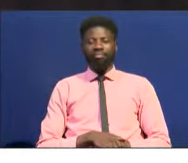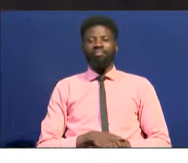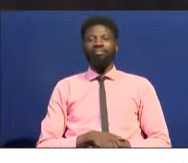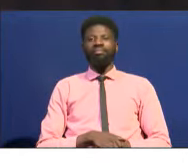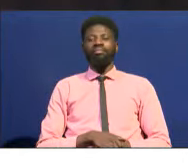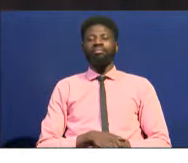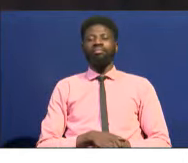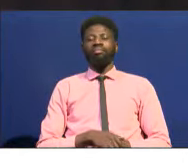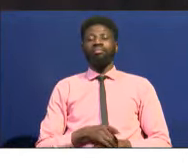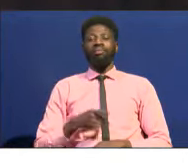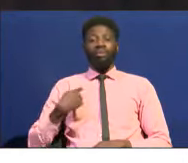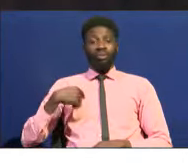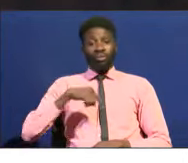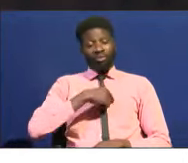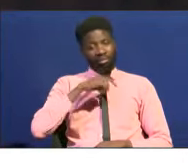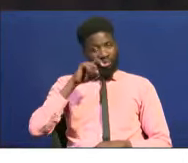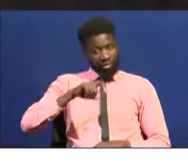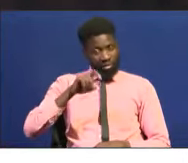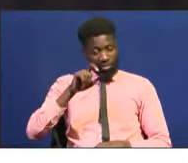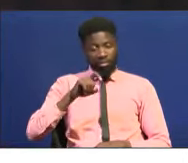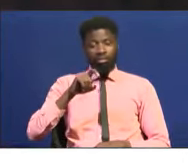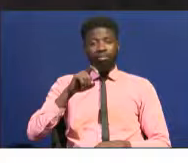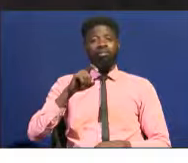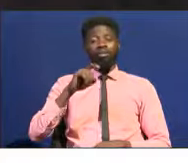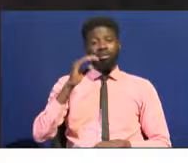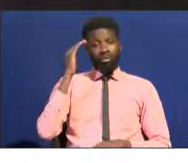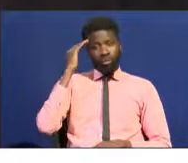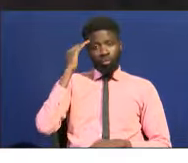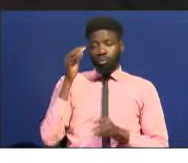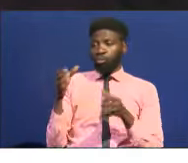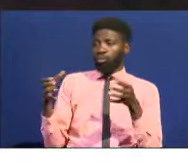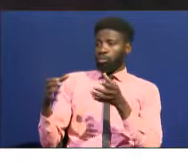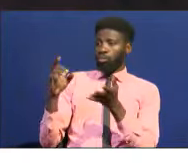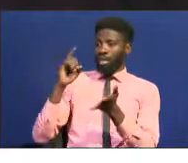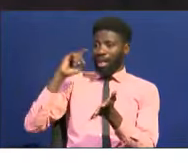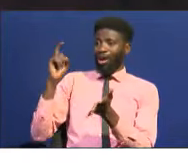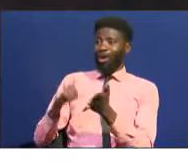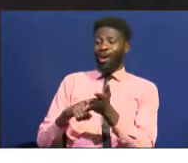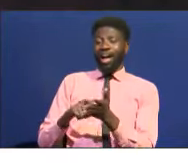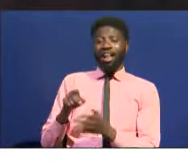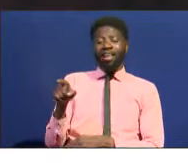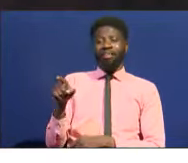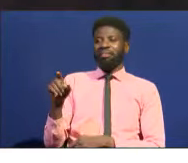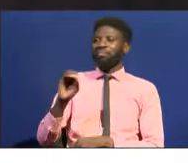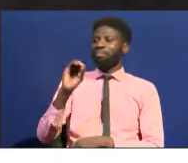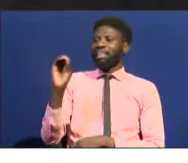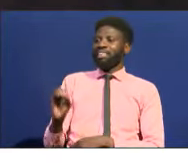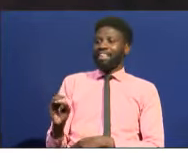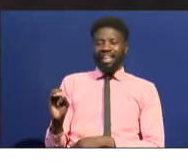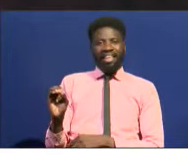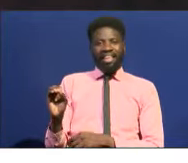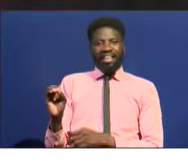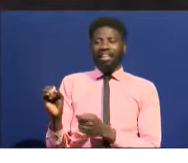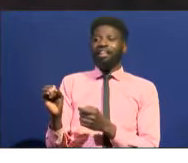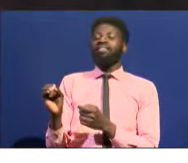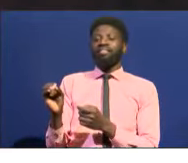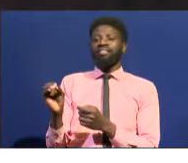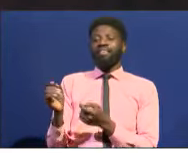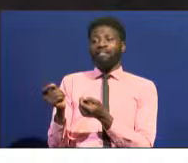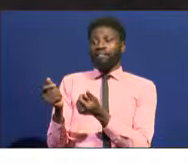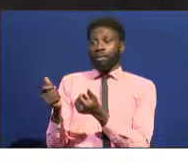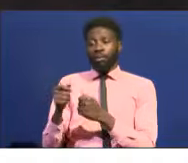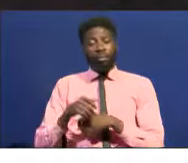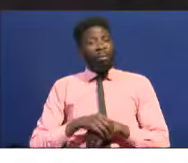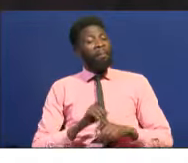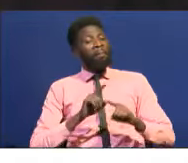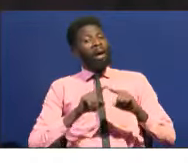let us note that those we recognize today are merely a representation of the very many other taxpayers